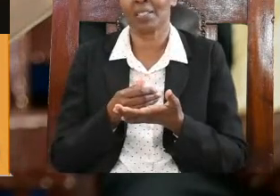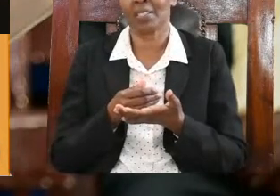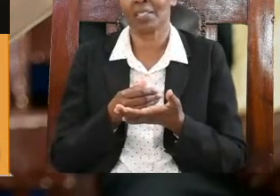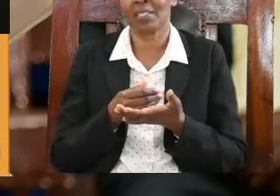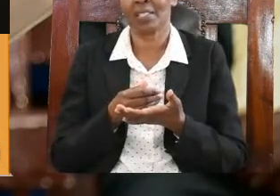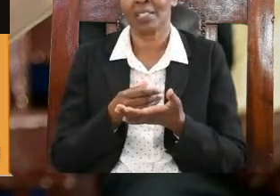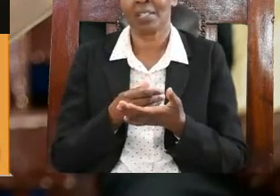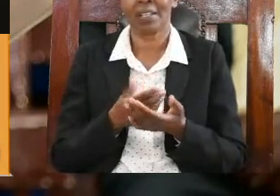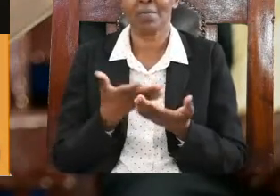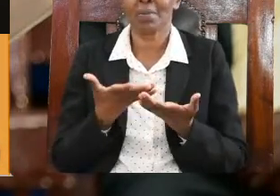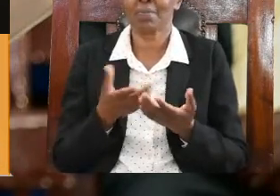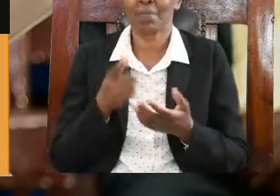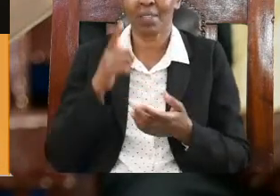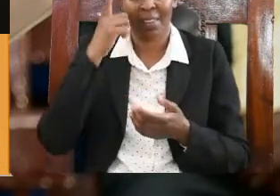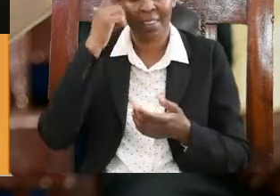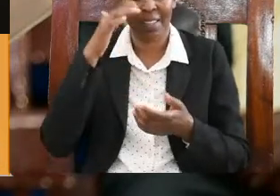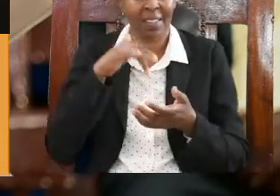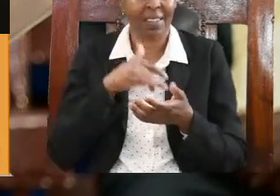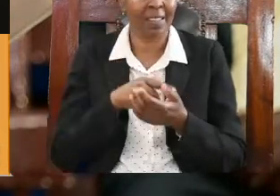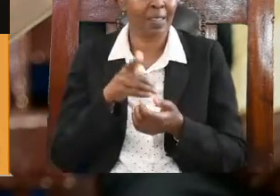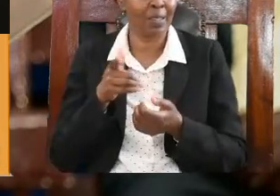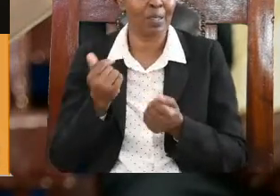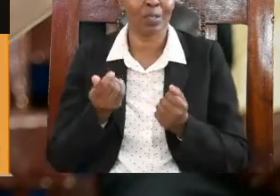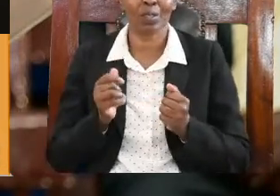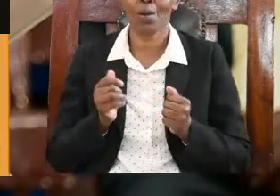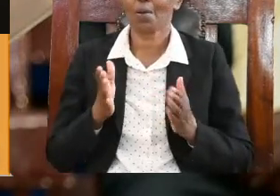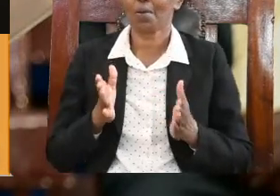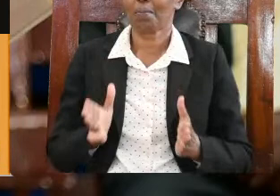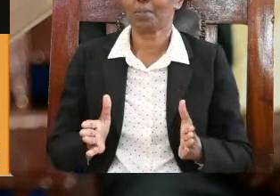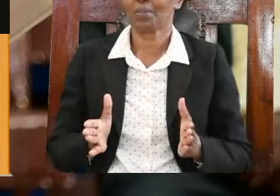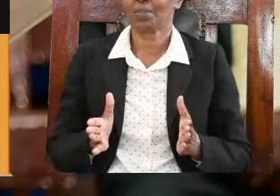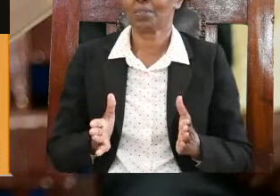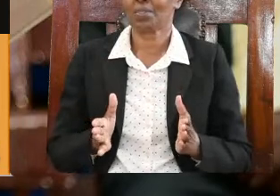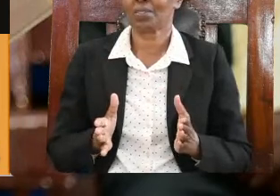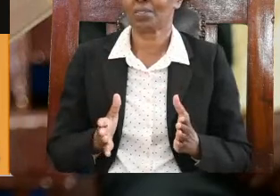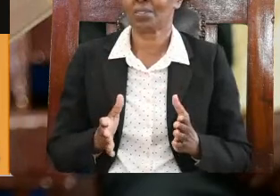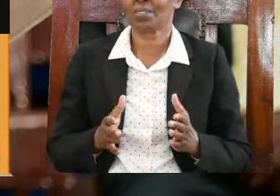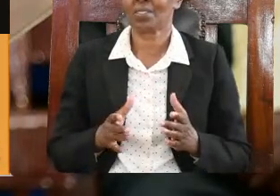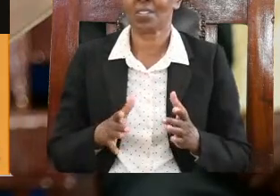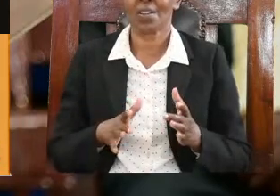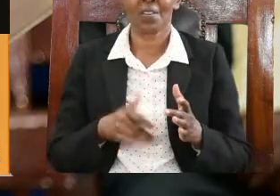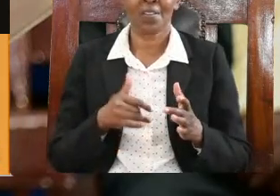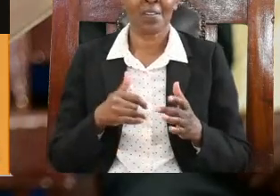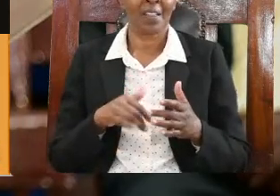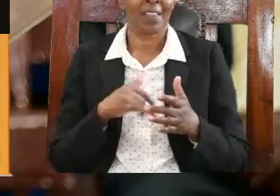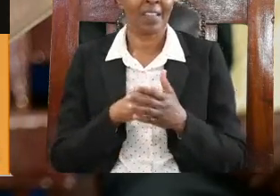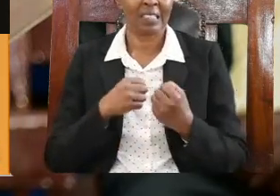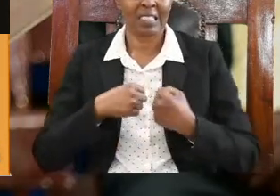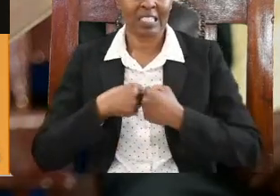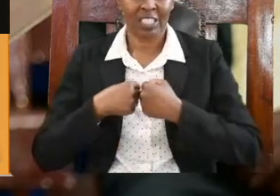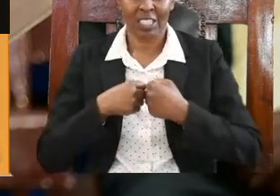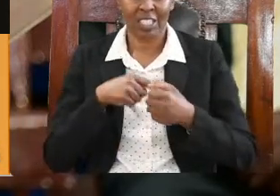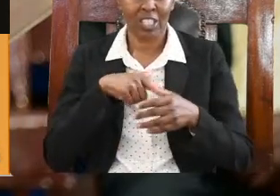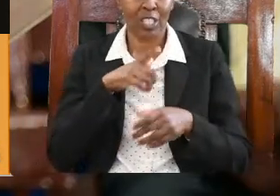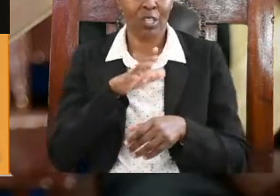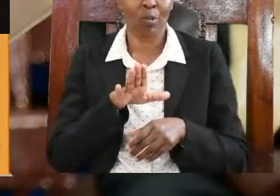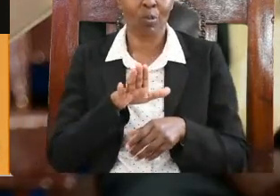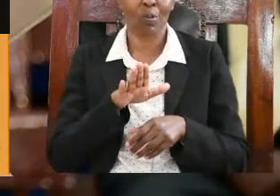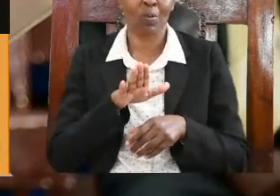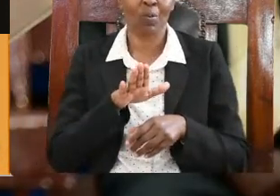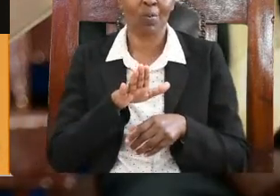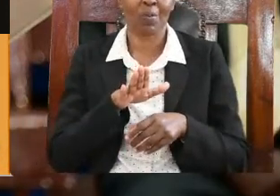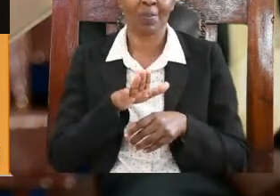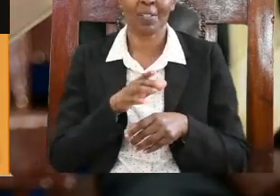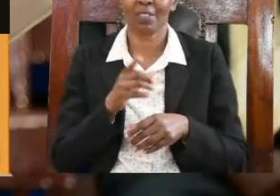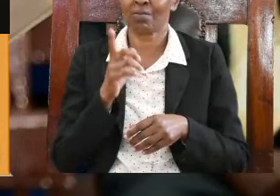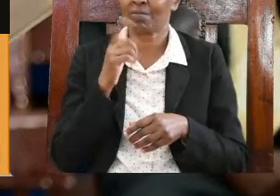and maybe you think he or she can heal that kathon in you, but that is not what the